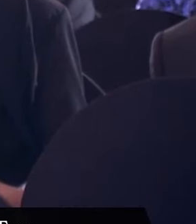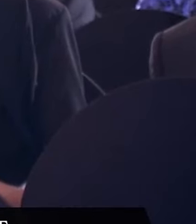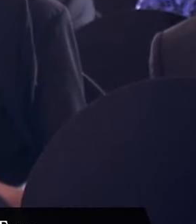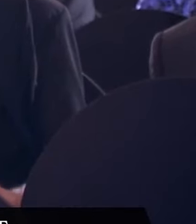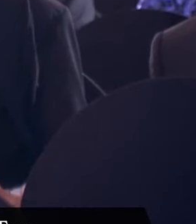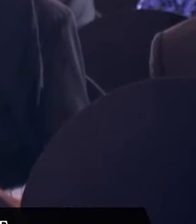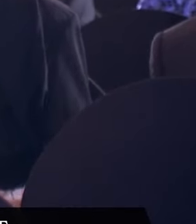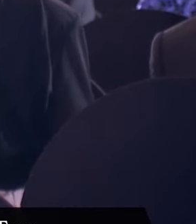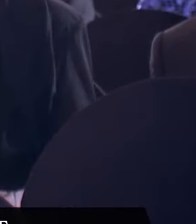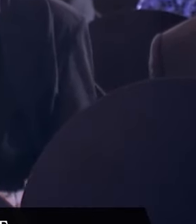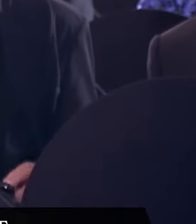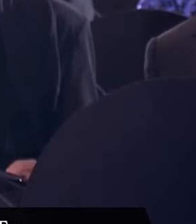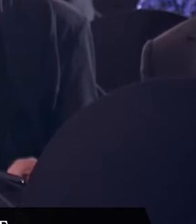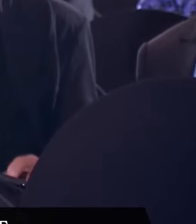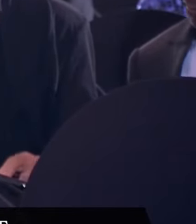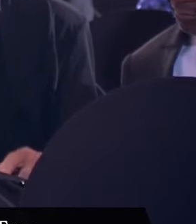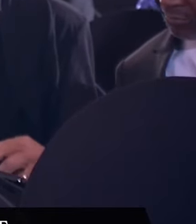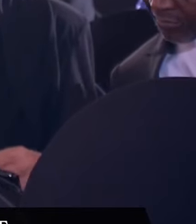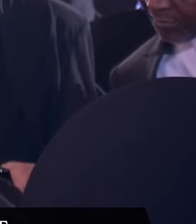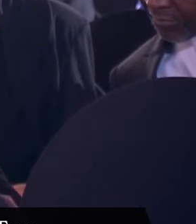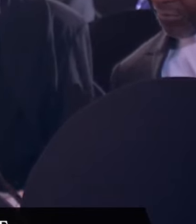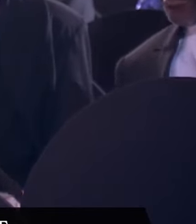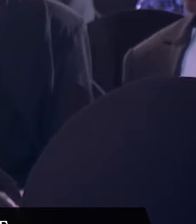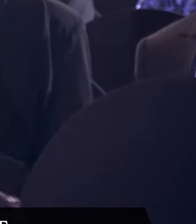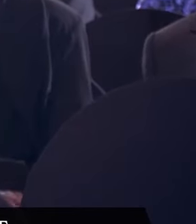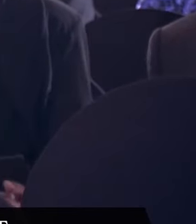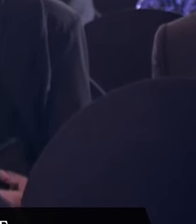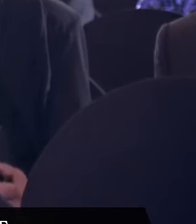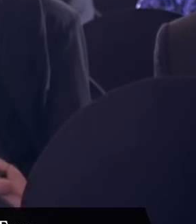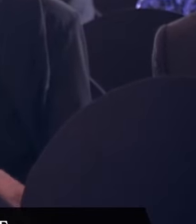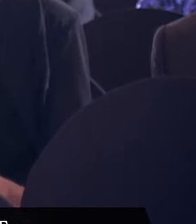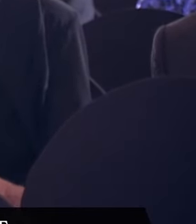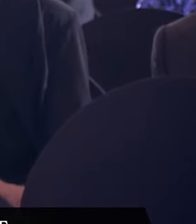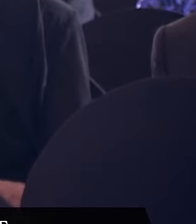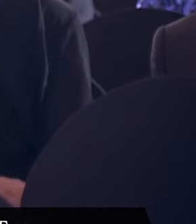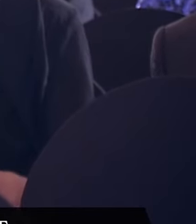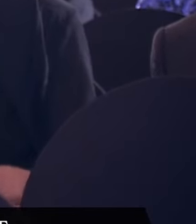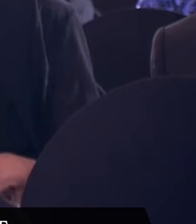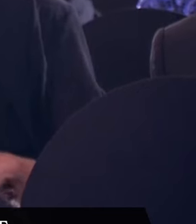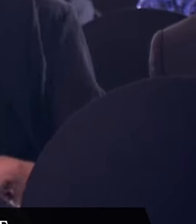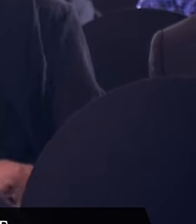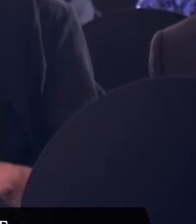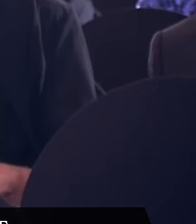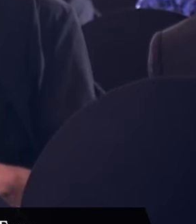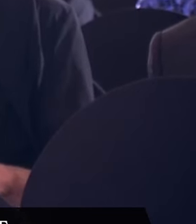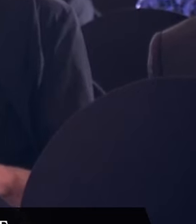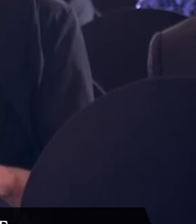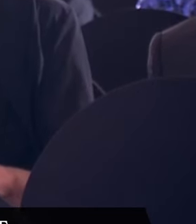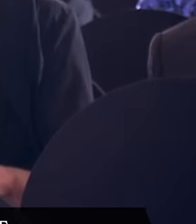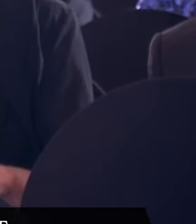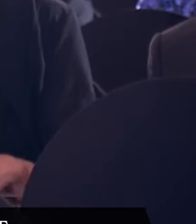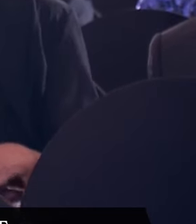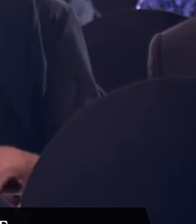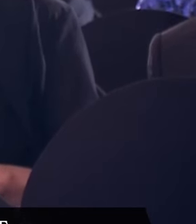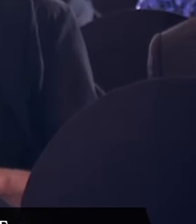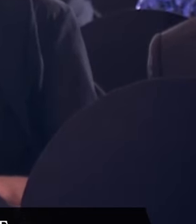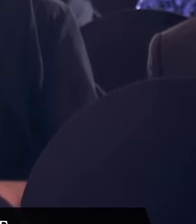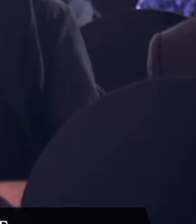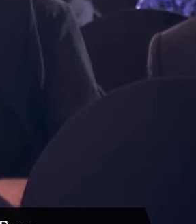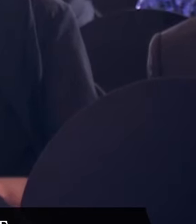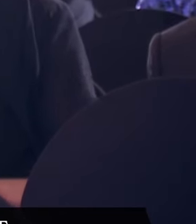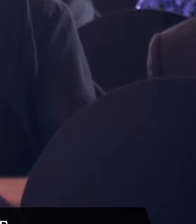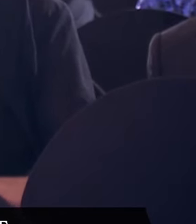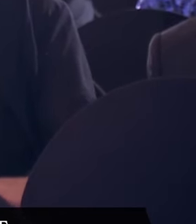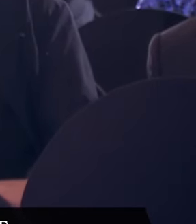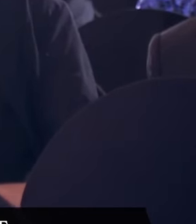of South Africa, His Excellency, Mr. Cyril Ramaphosa, and the family. The